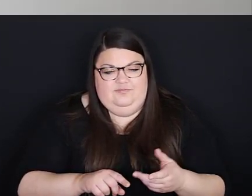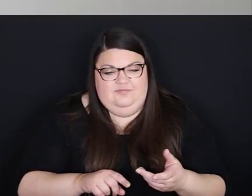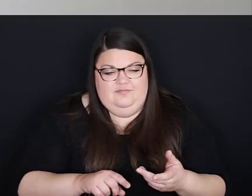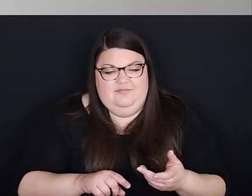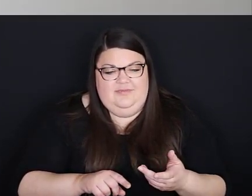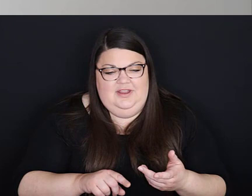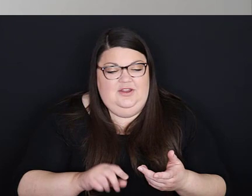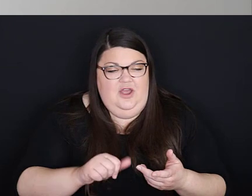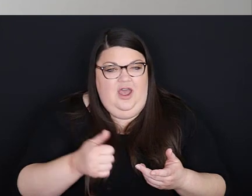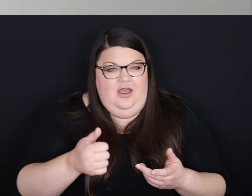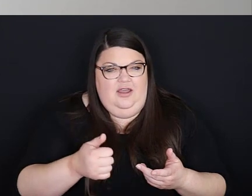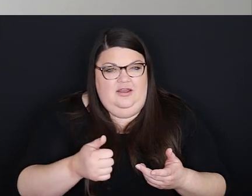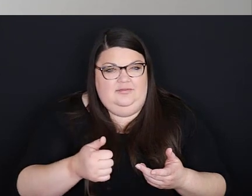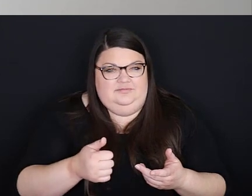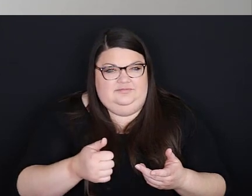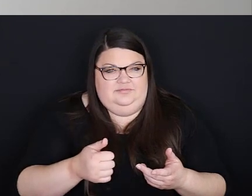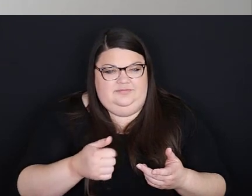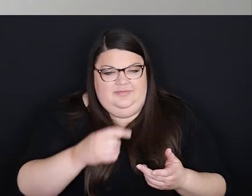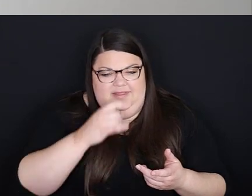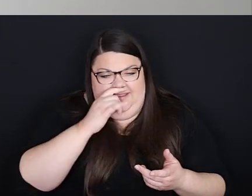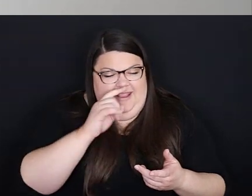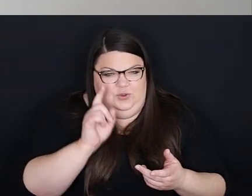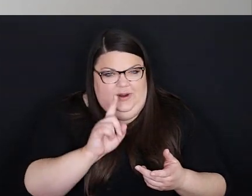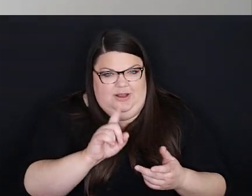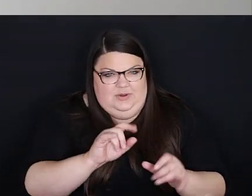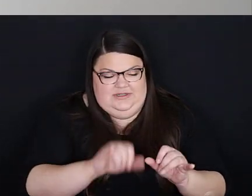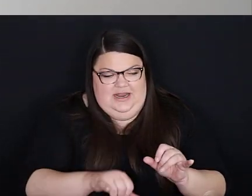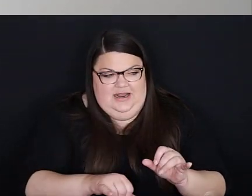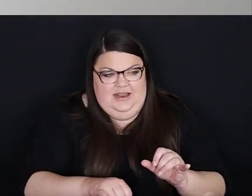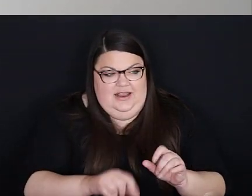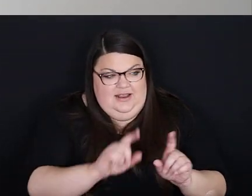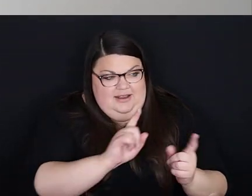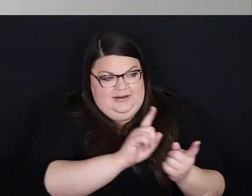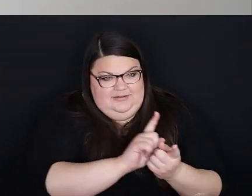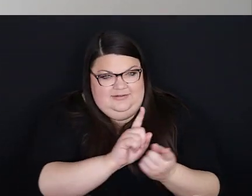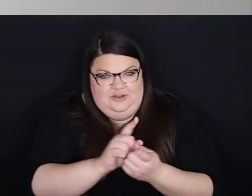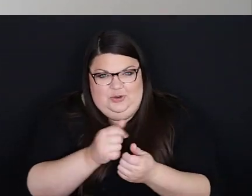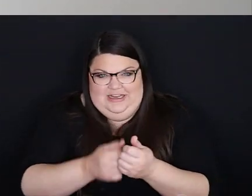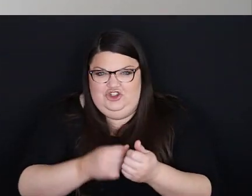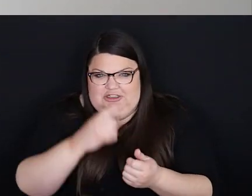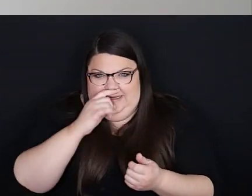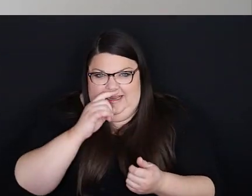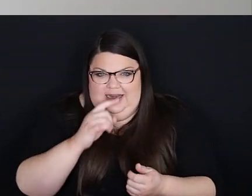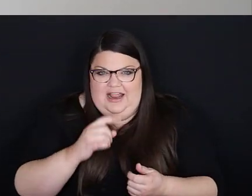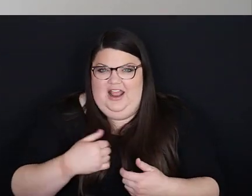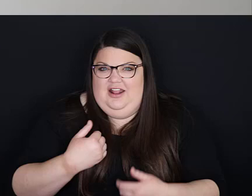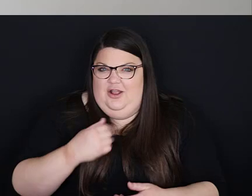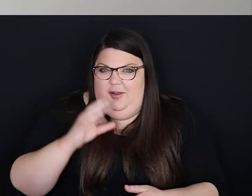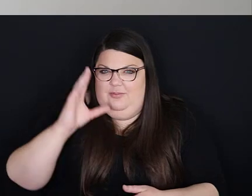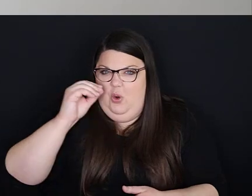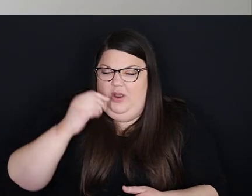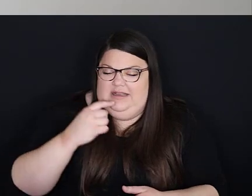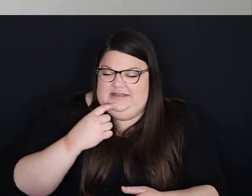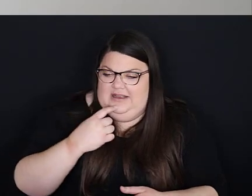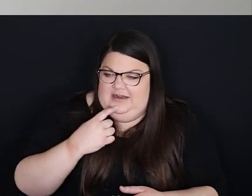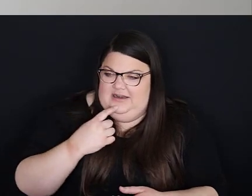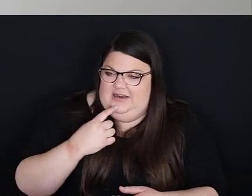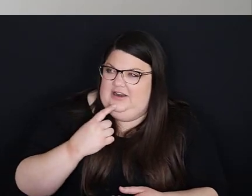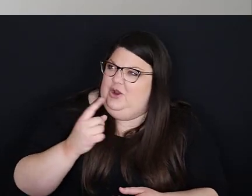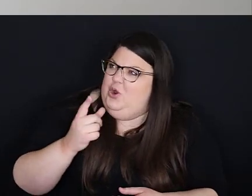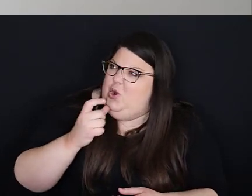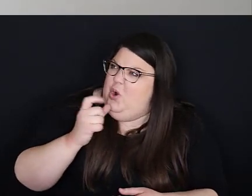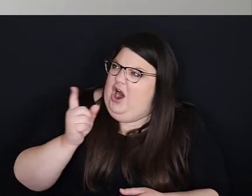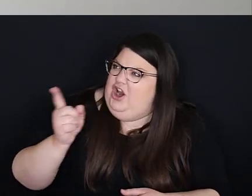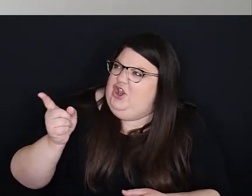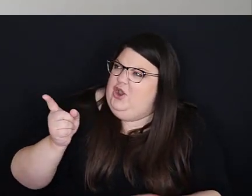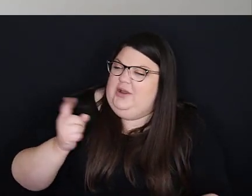And to the kids the place where they were staying, same thing happened. This little boy, he says, "You